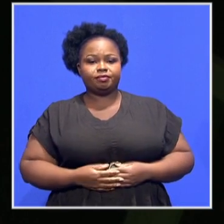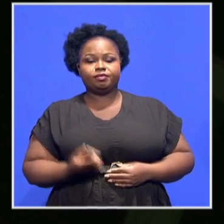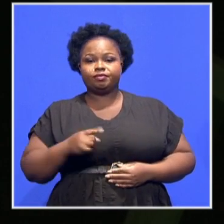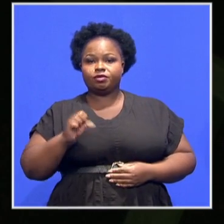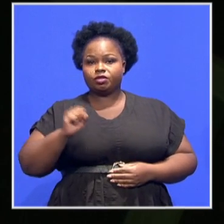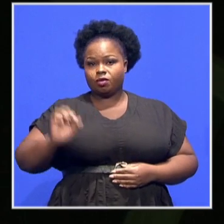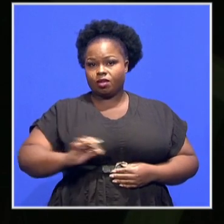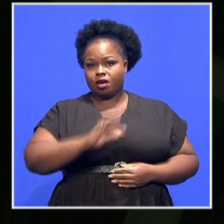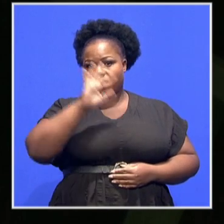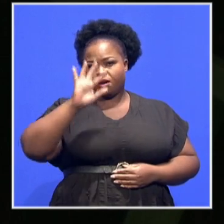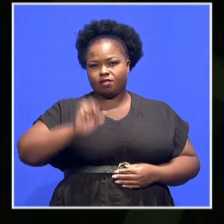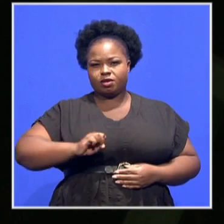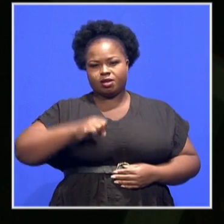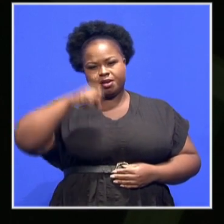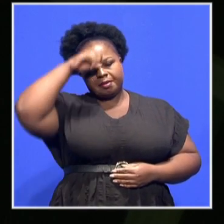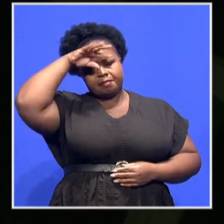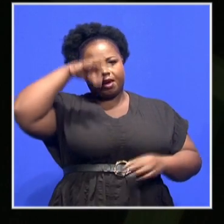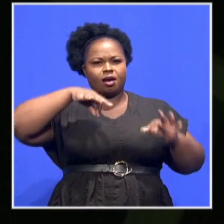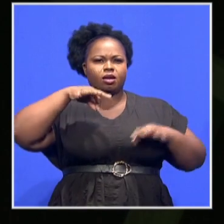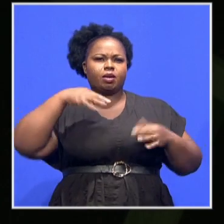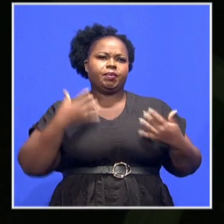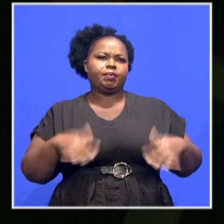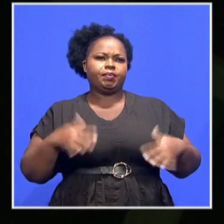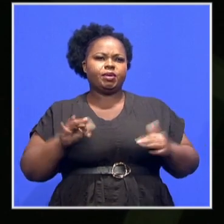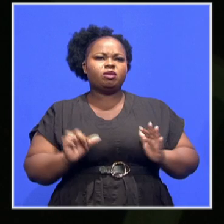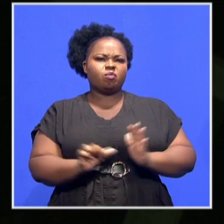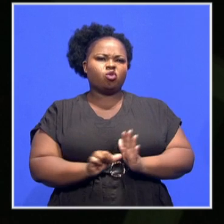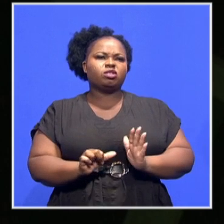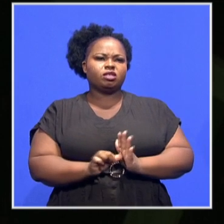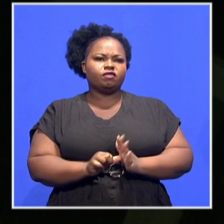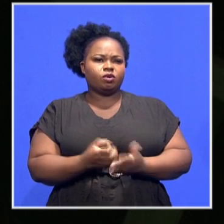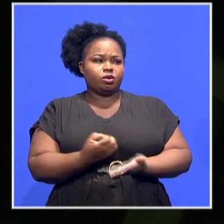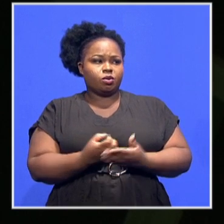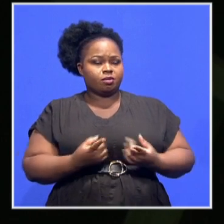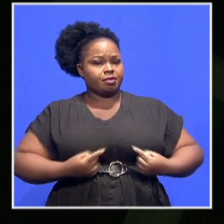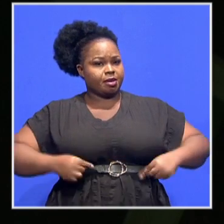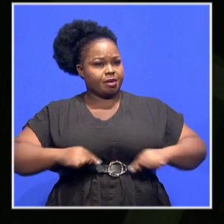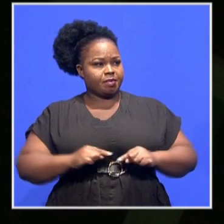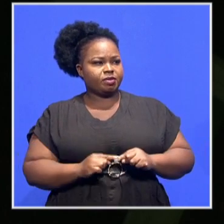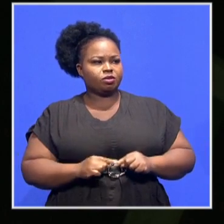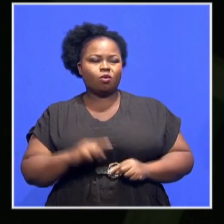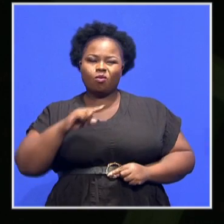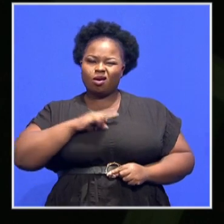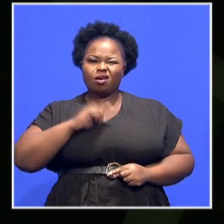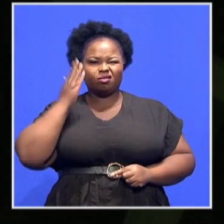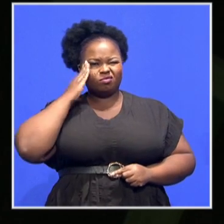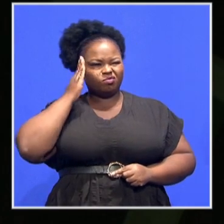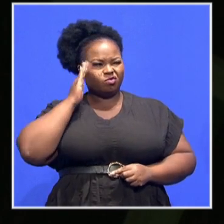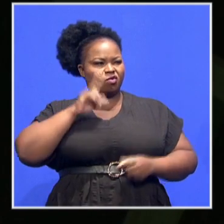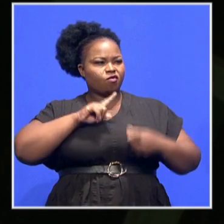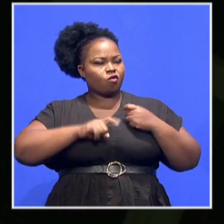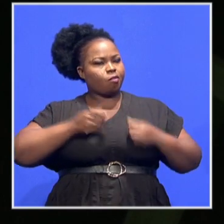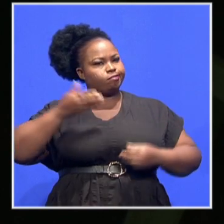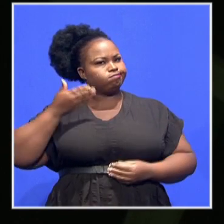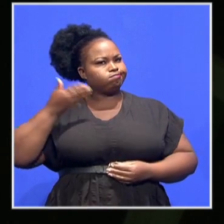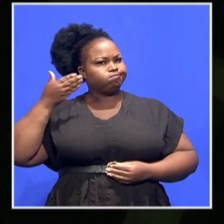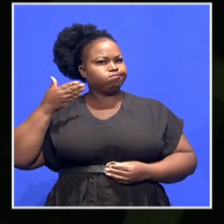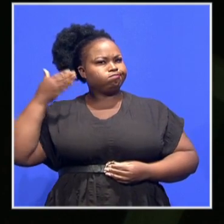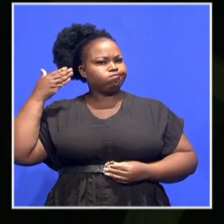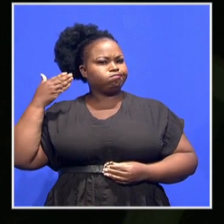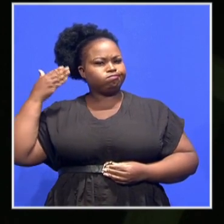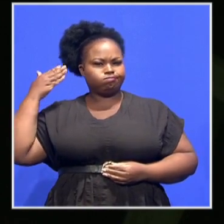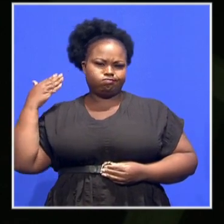be an essential part of our economy, as it has been from time